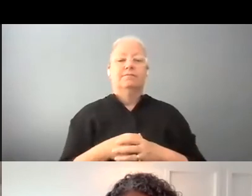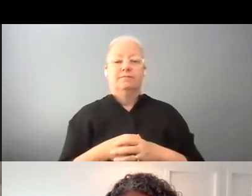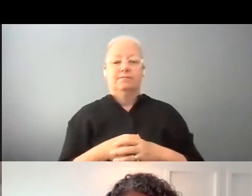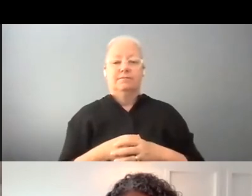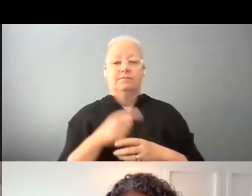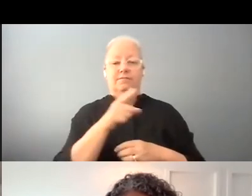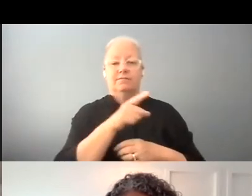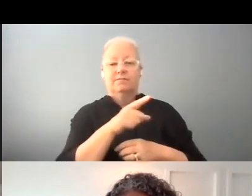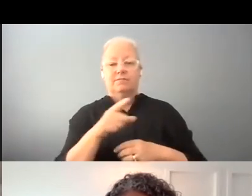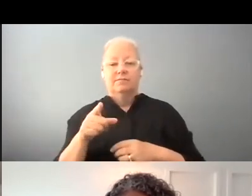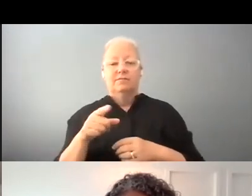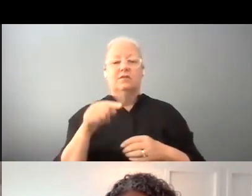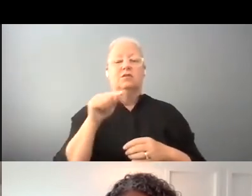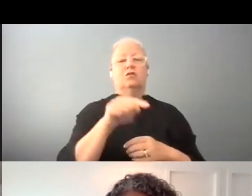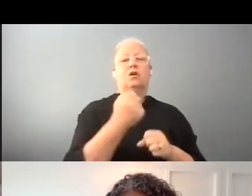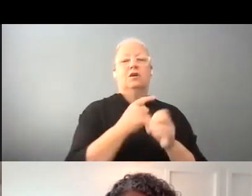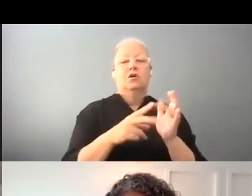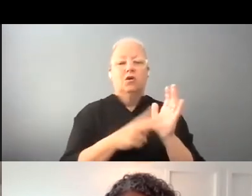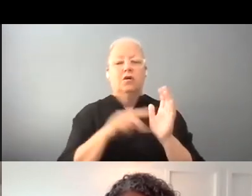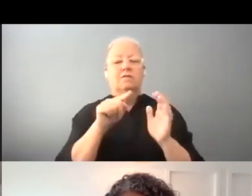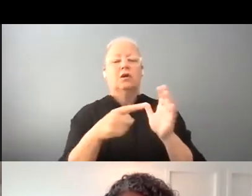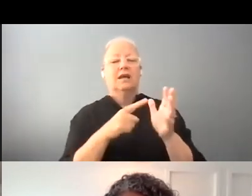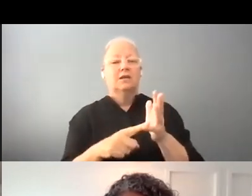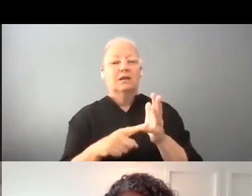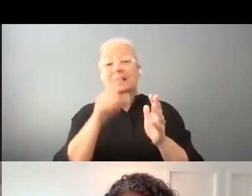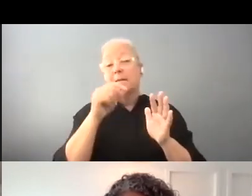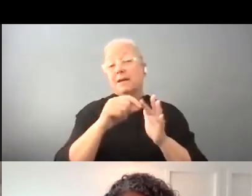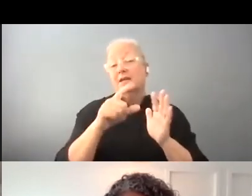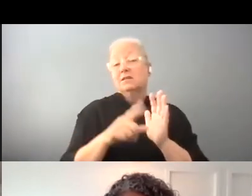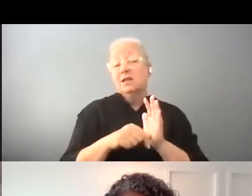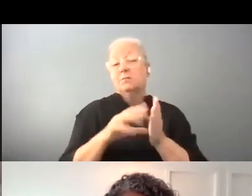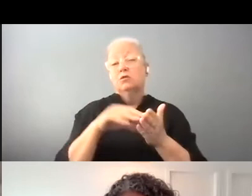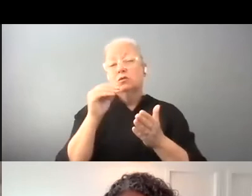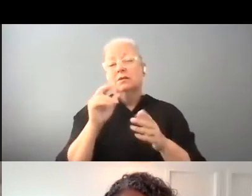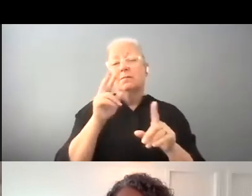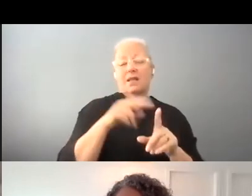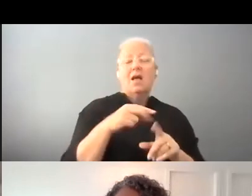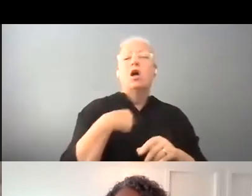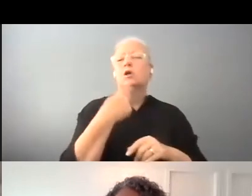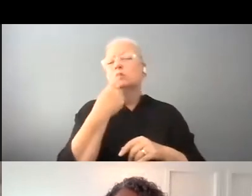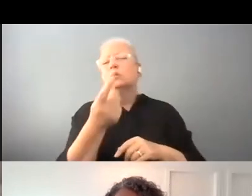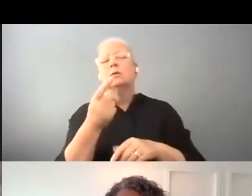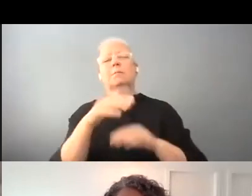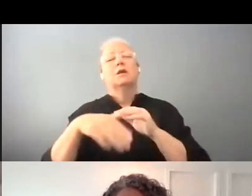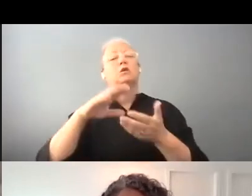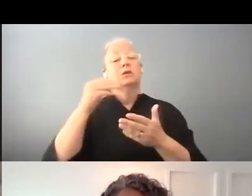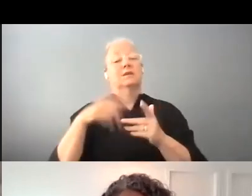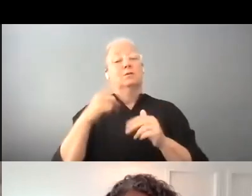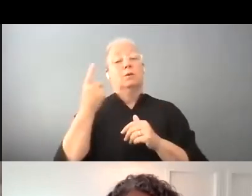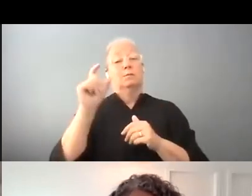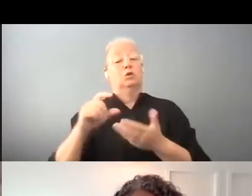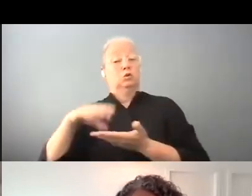online@screenaustralia.gov.au. Great. Can part-time university students apply? And there was another question about, I know I talked about students earlier, but if one person on your team is a